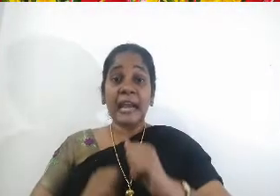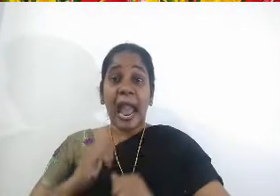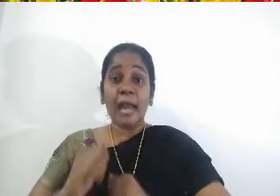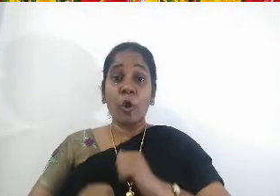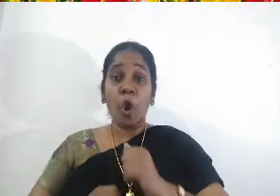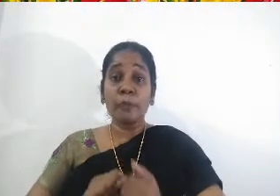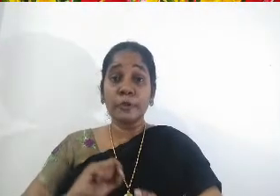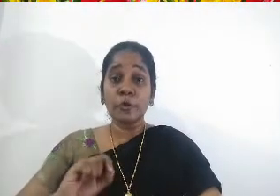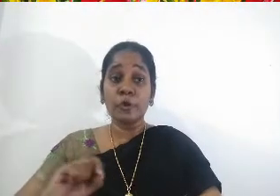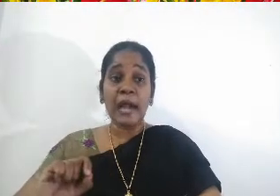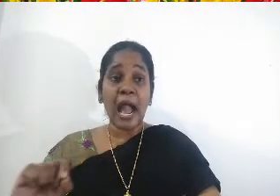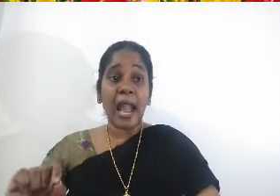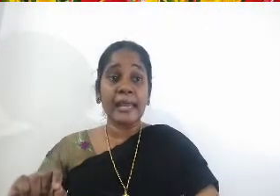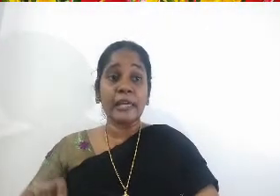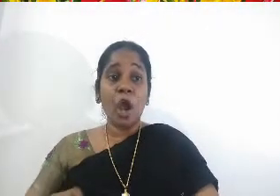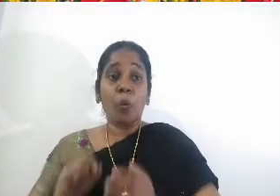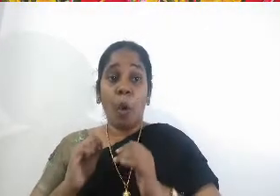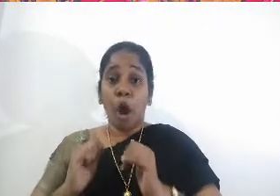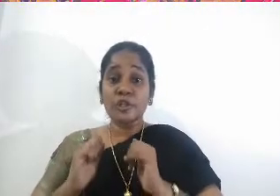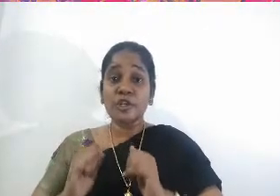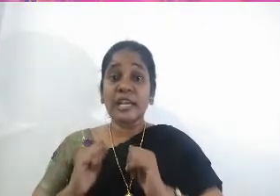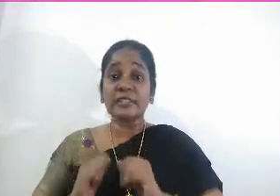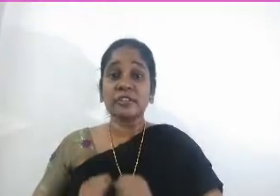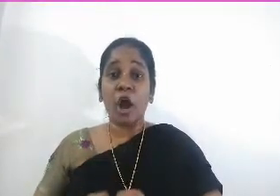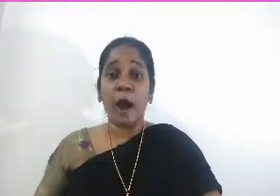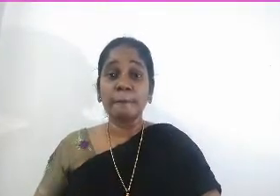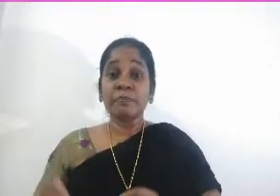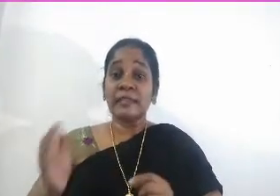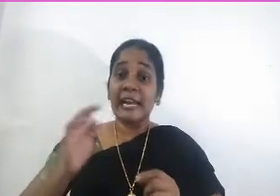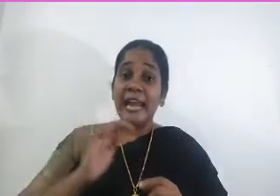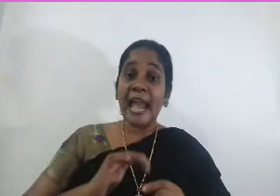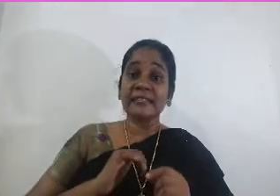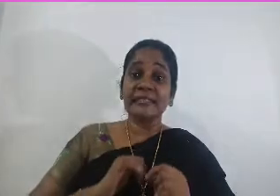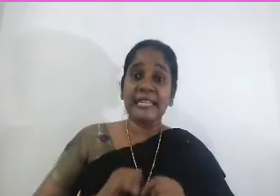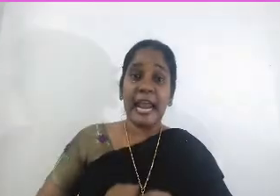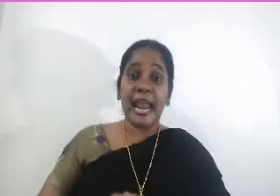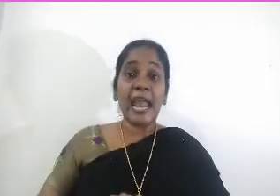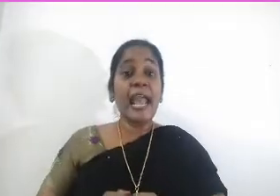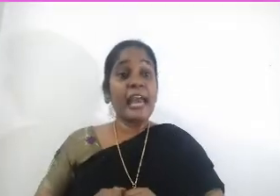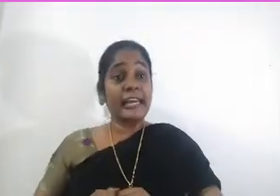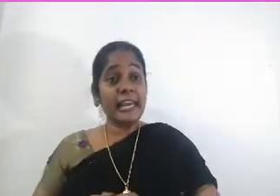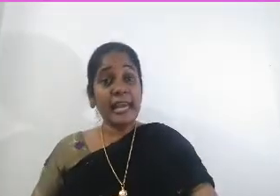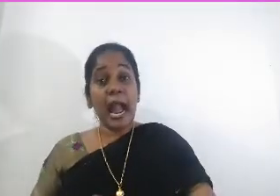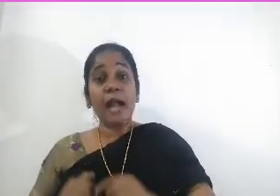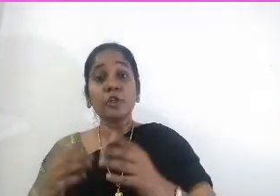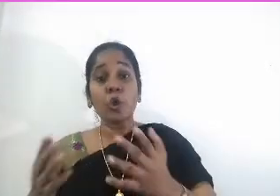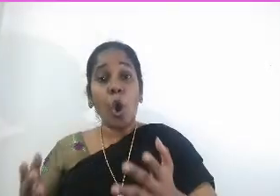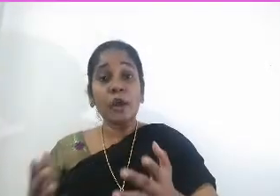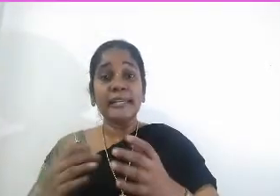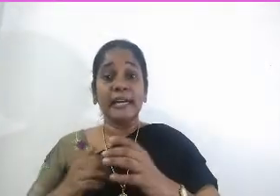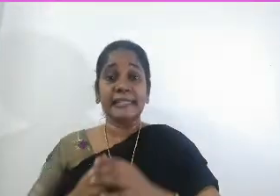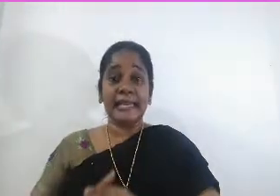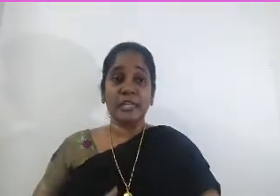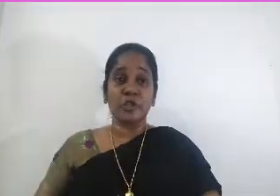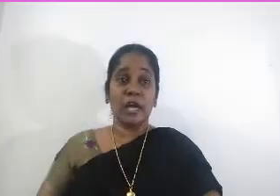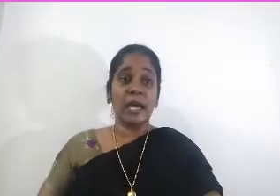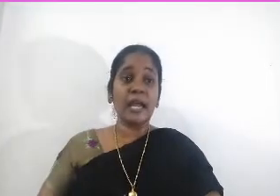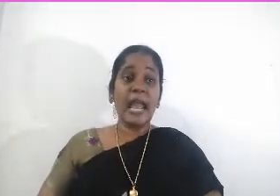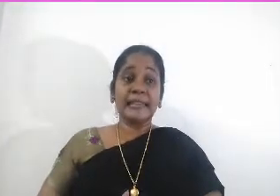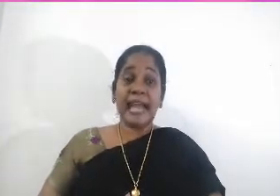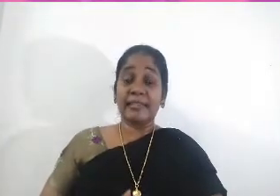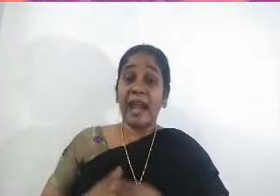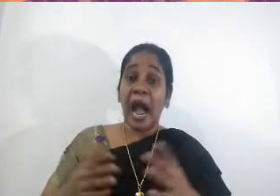Rina ran home to write what she saw. The next day, Rina told her